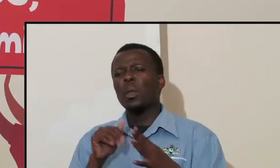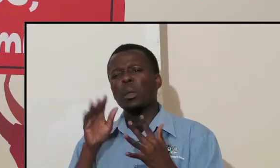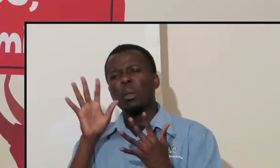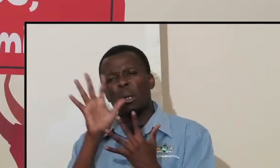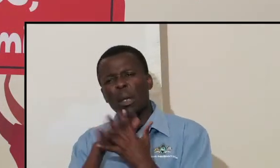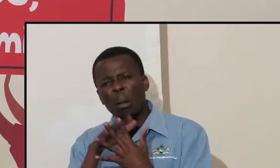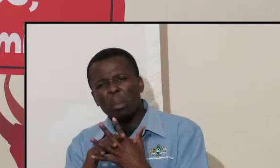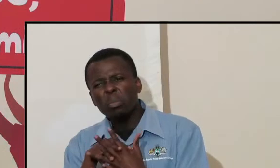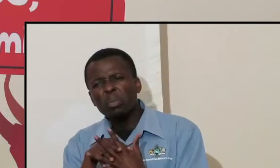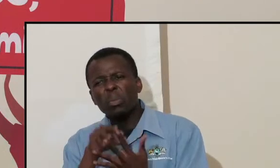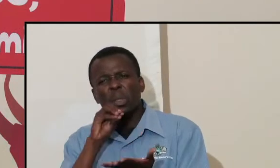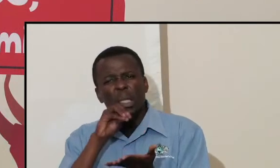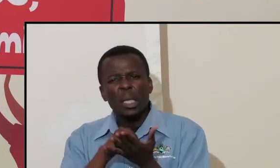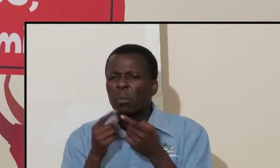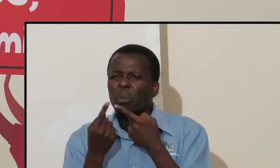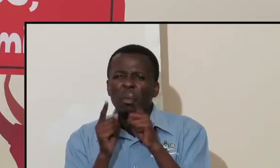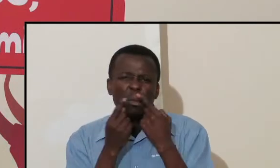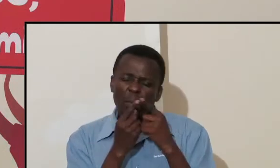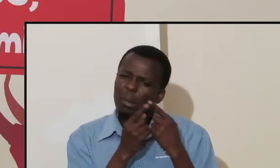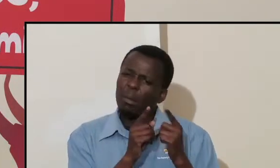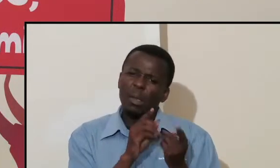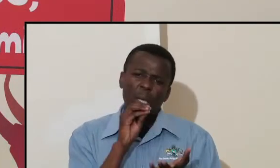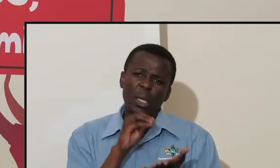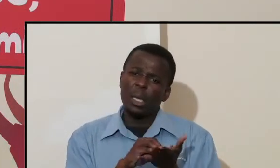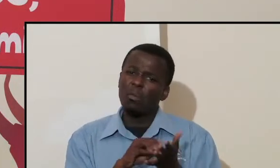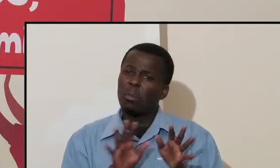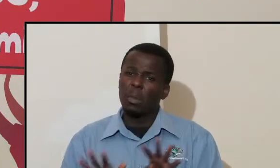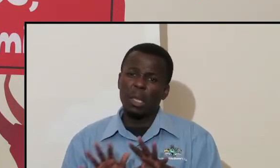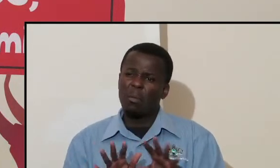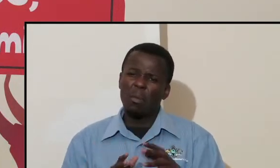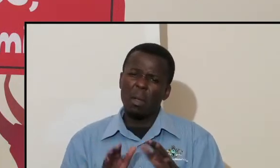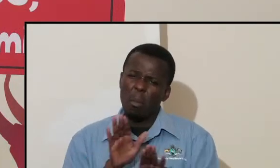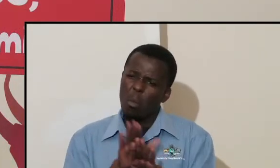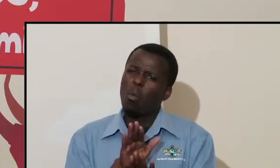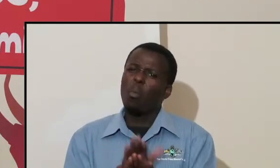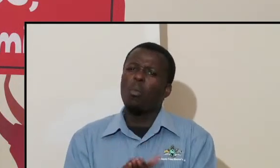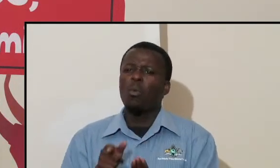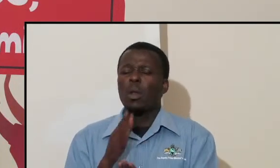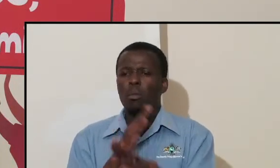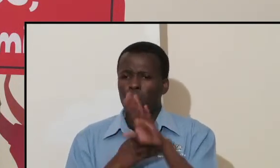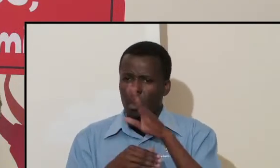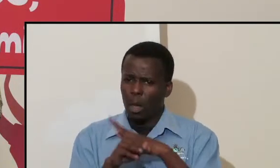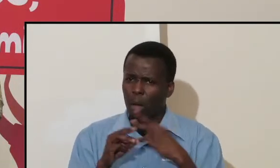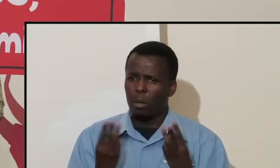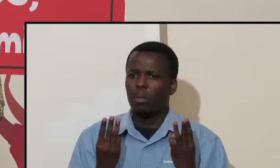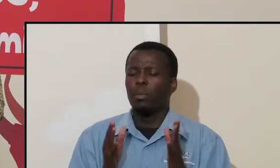due to all other forms of exploitation that they are vulnerable to.